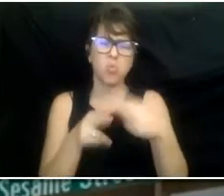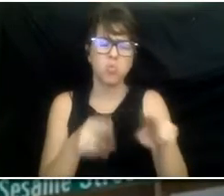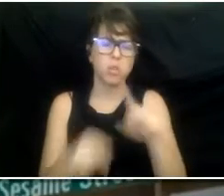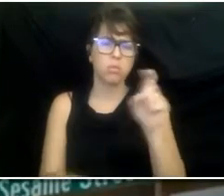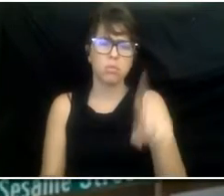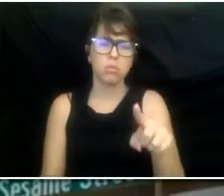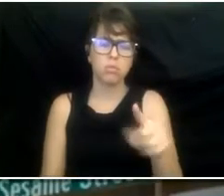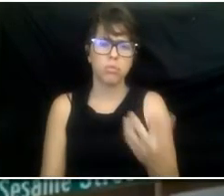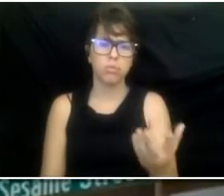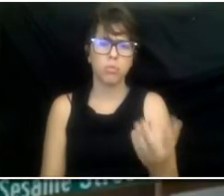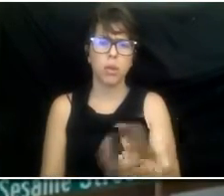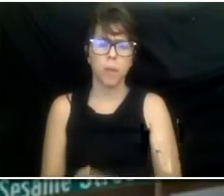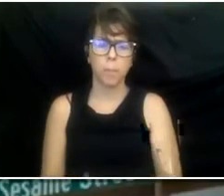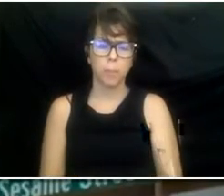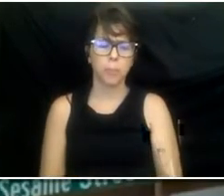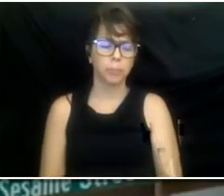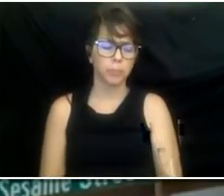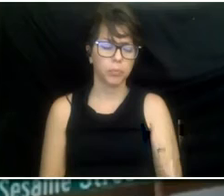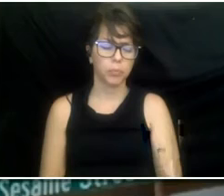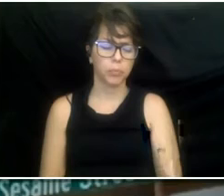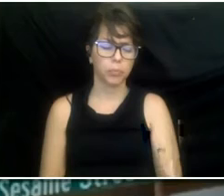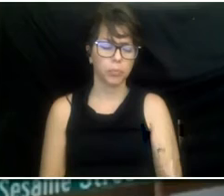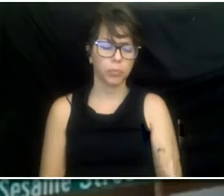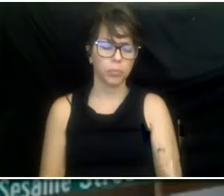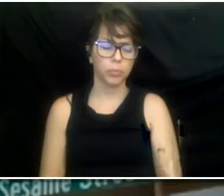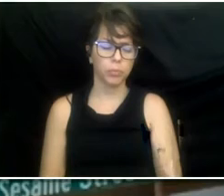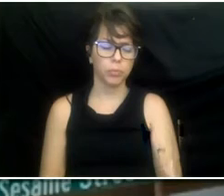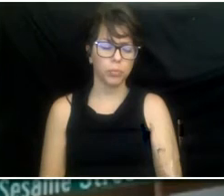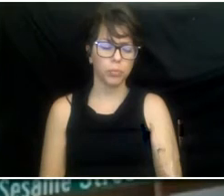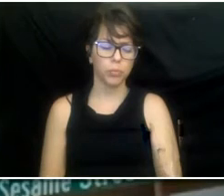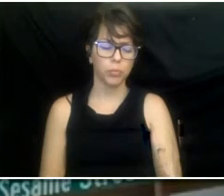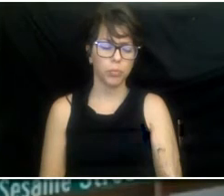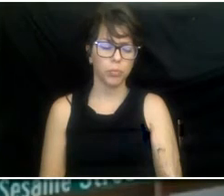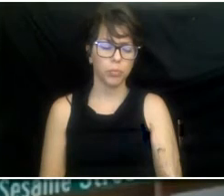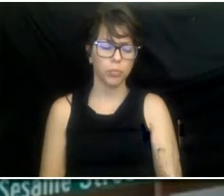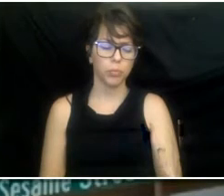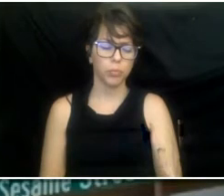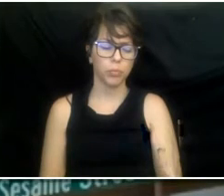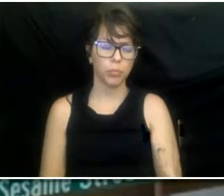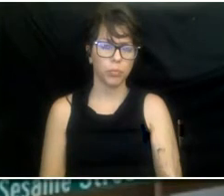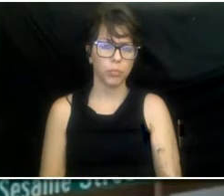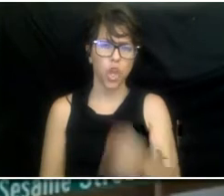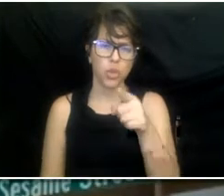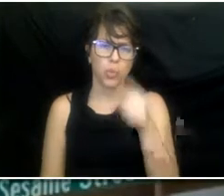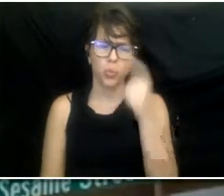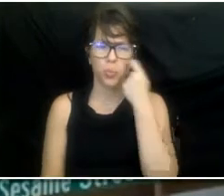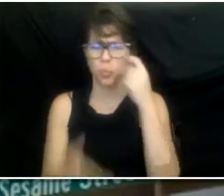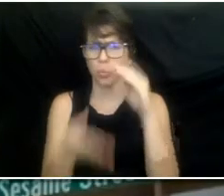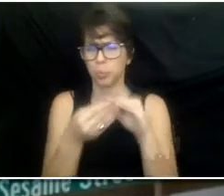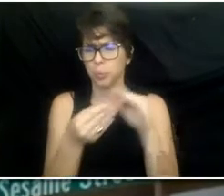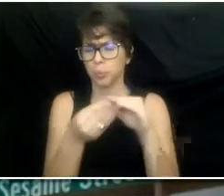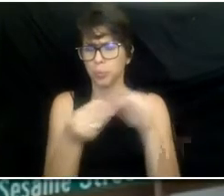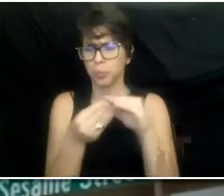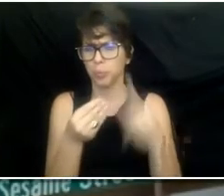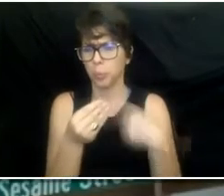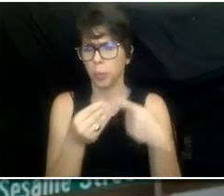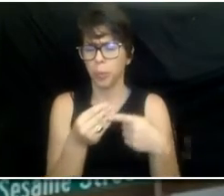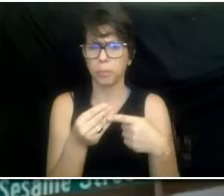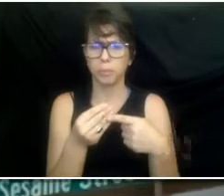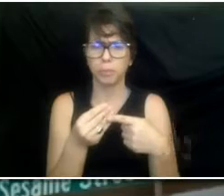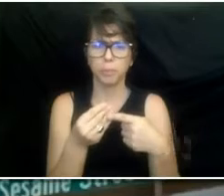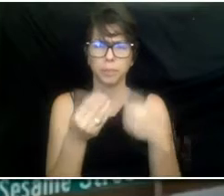the the text the covid text number uh 652 652 I can't remember what it